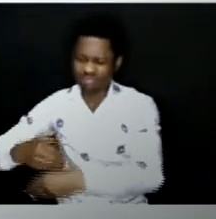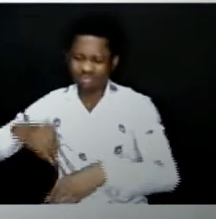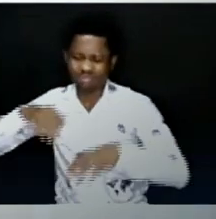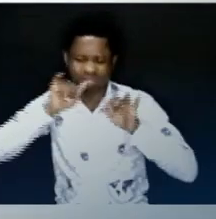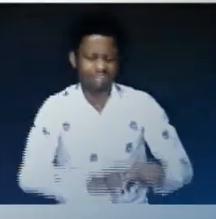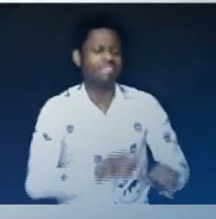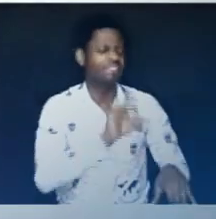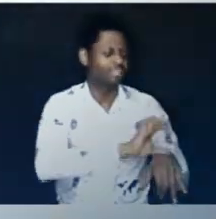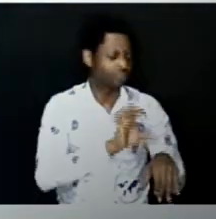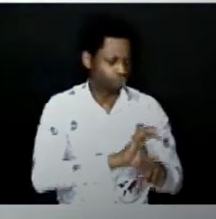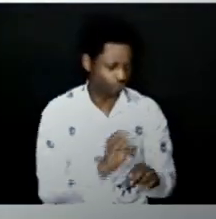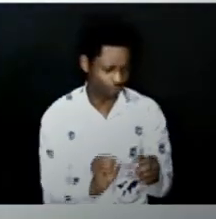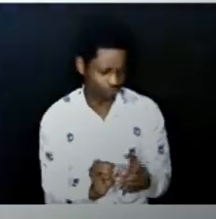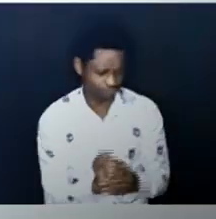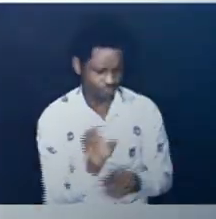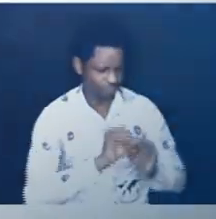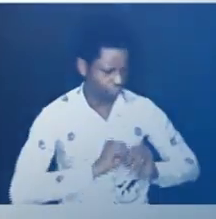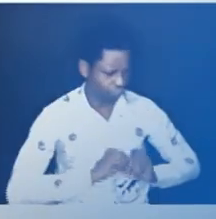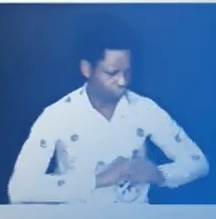and impart our nation